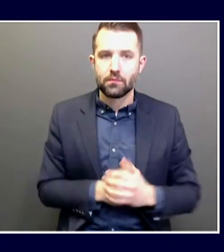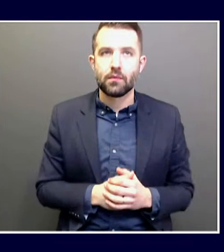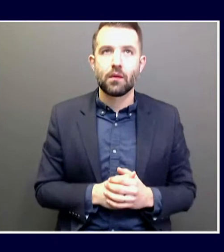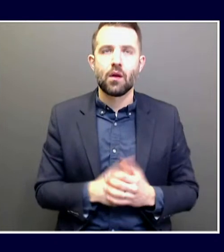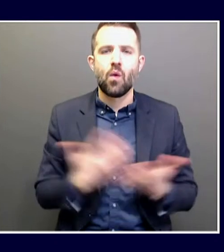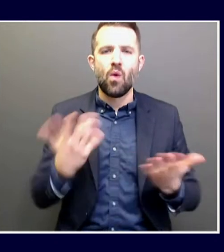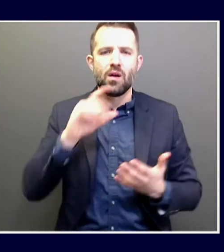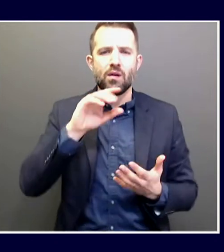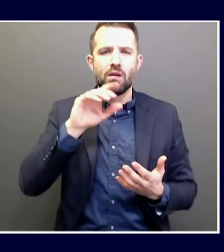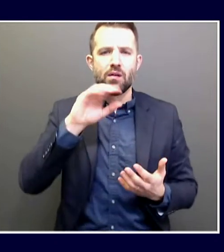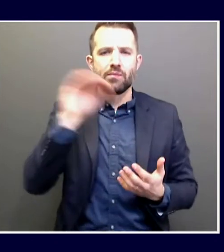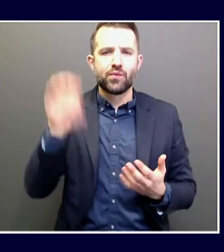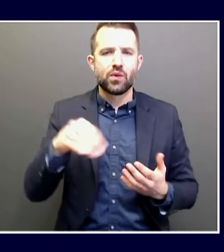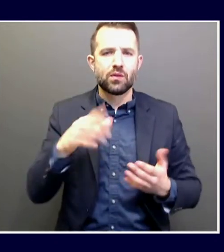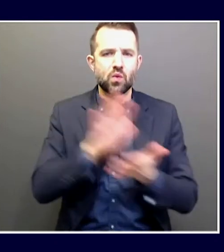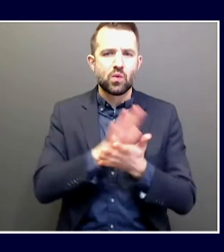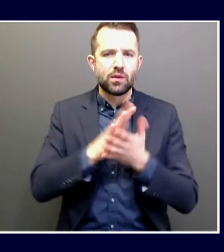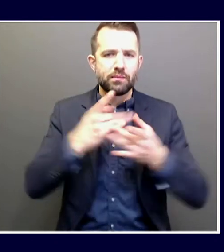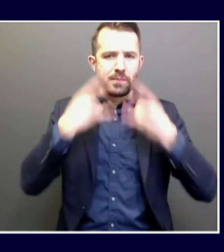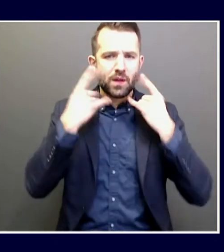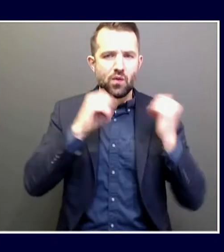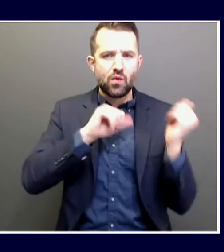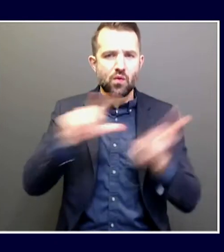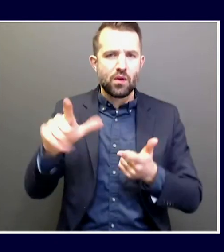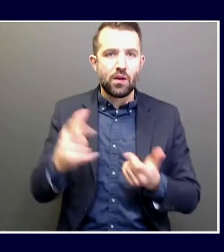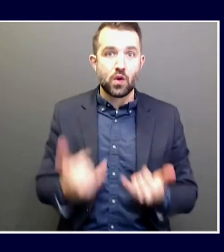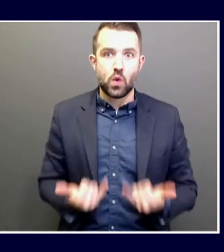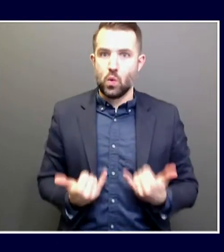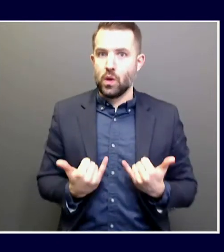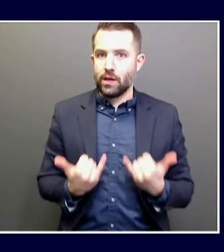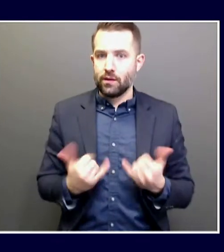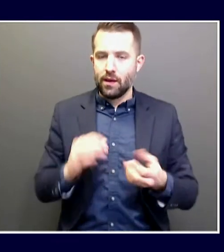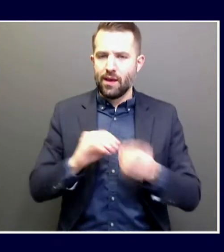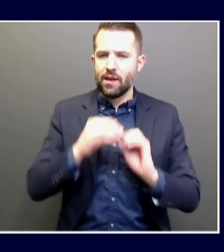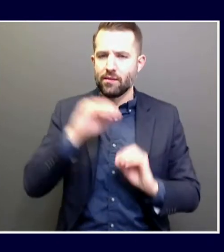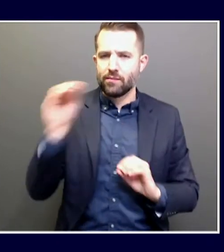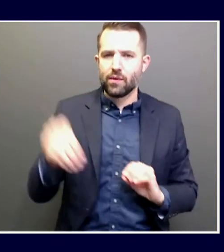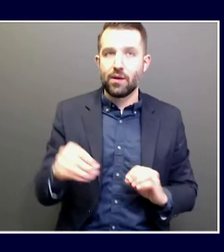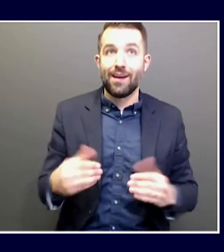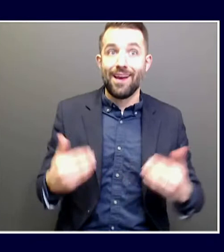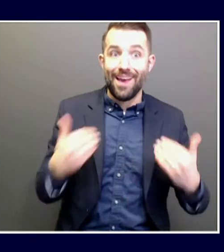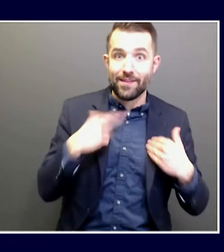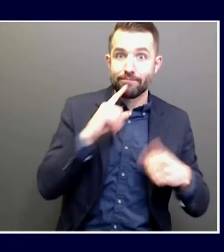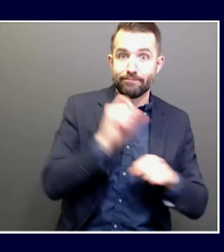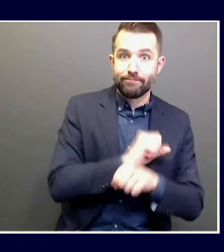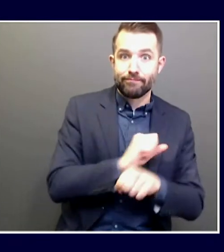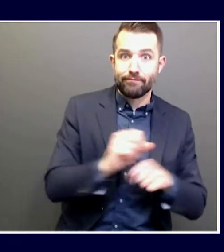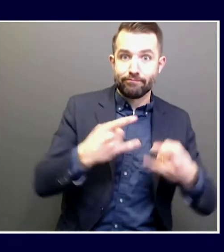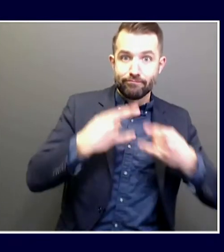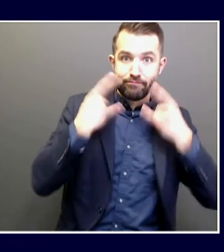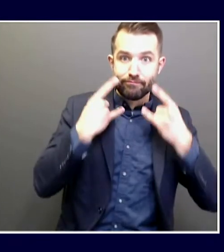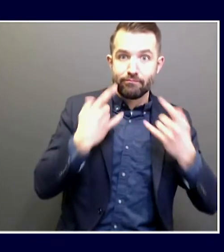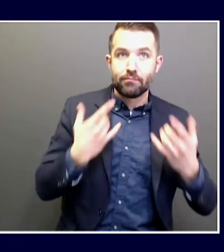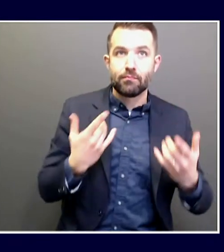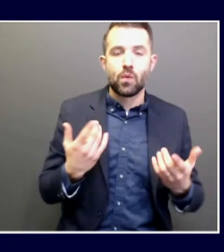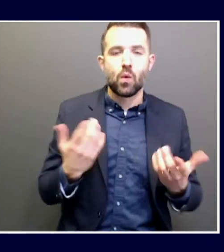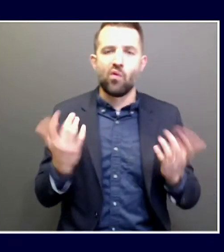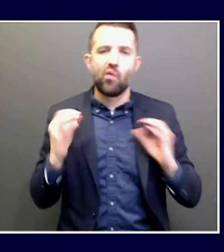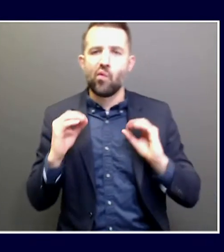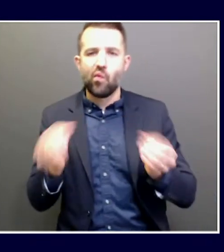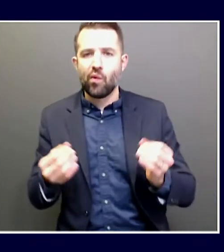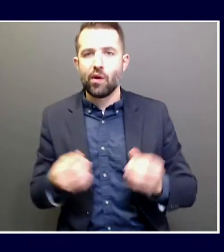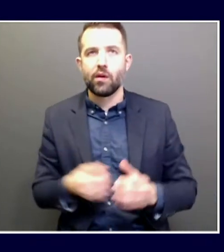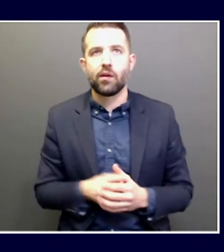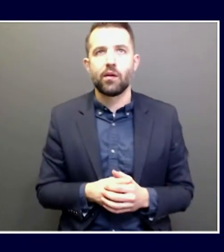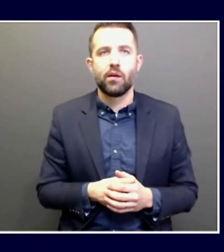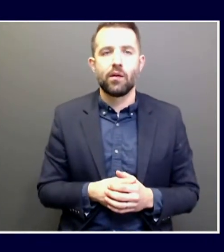school districts right now do not have mask mandates? Is this a lot of school districts? I am aware of the number, but